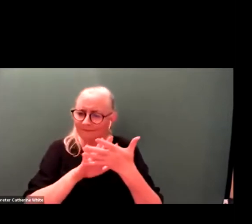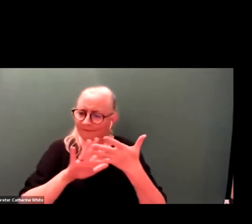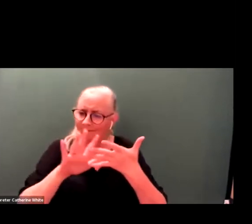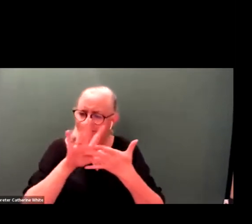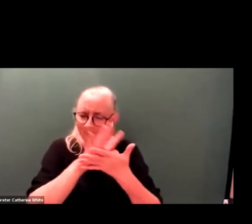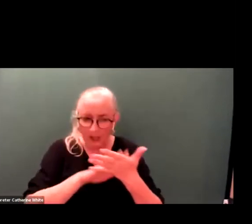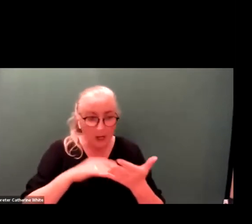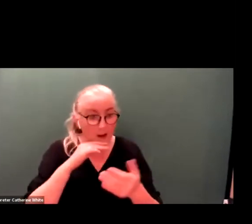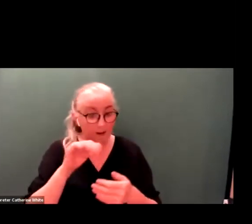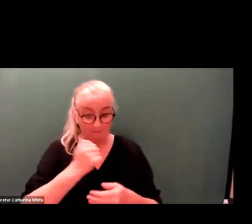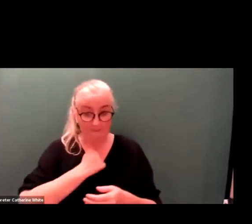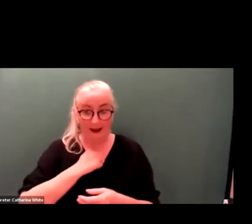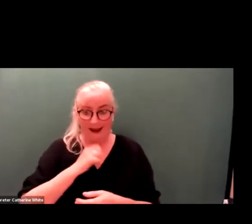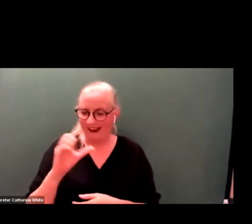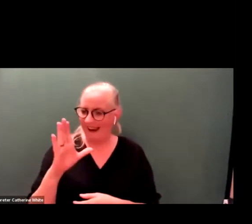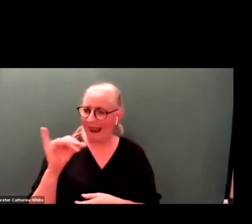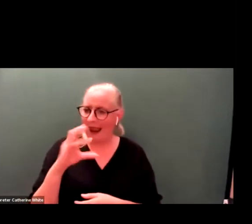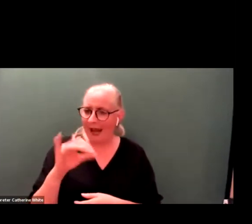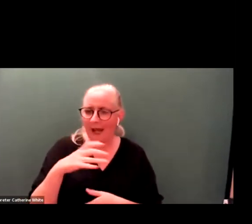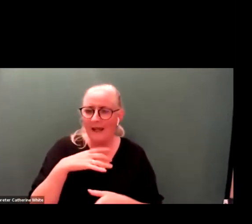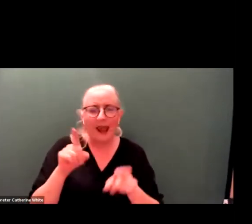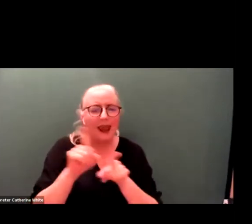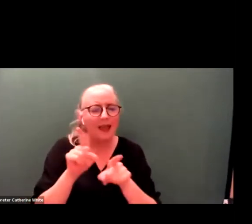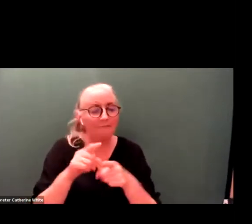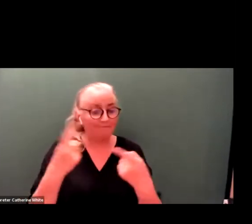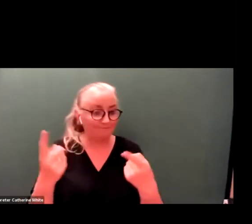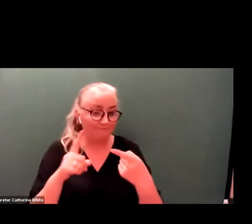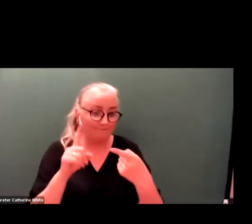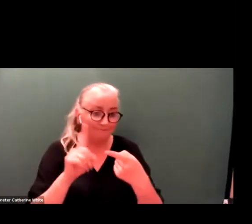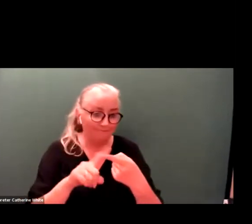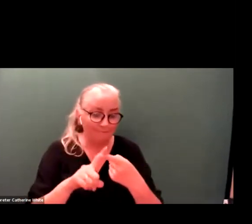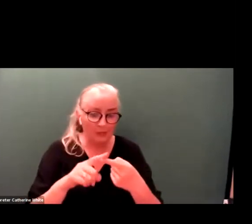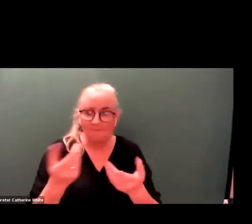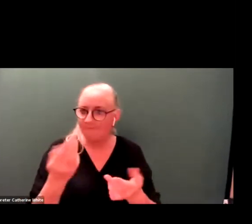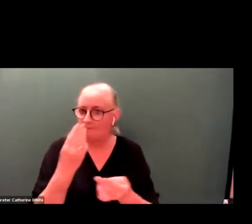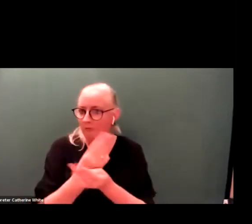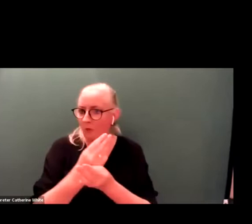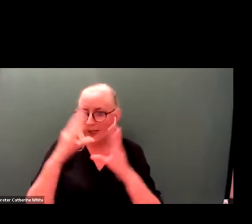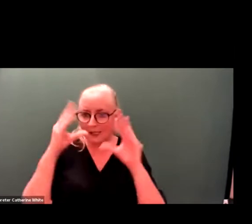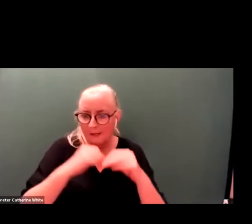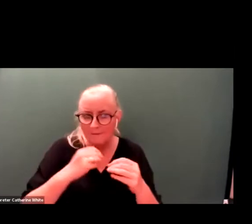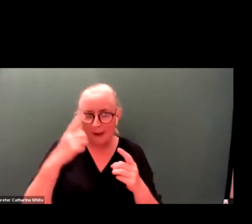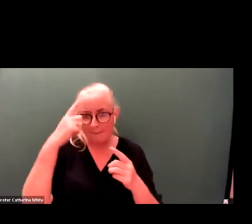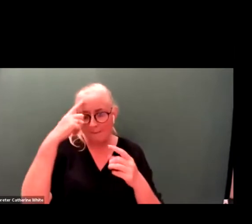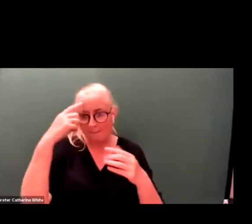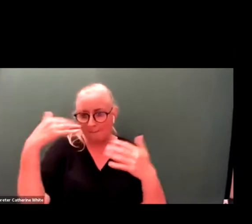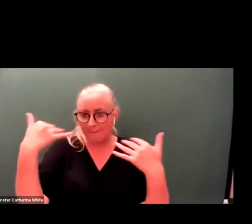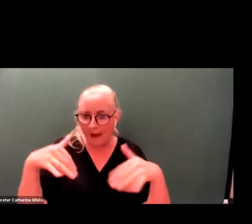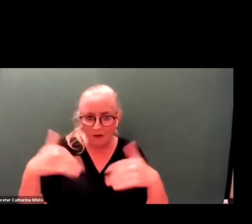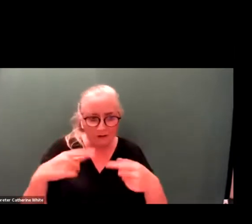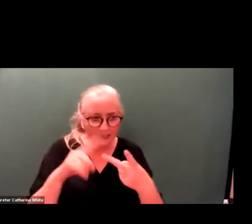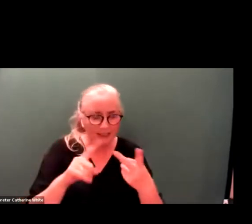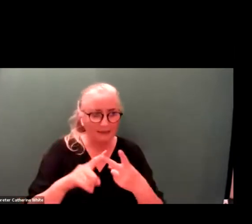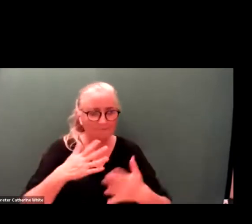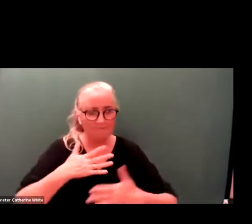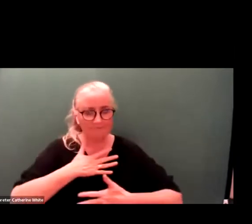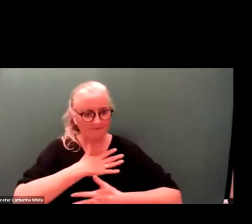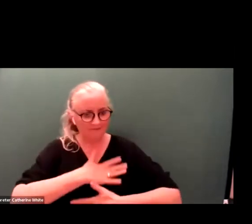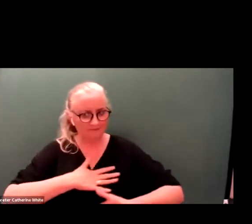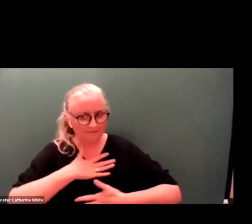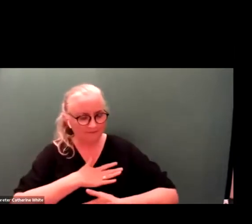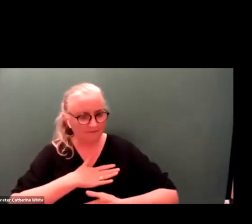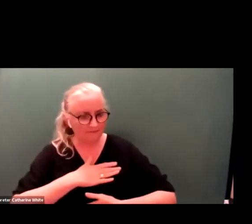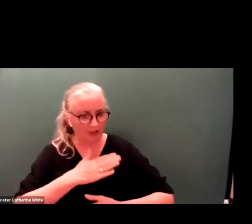in my clinic, probably the main symptoms I see are poor sleep, migraines, new onset of anxiety, loss